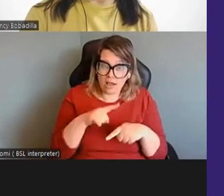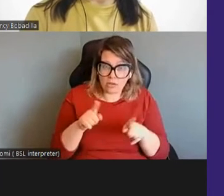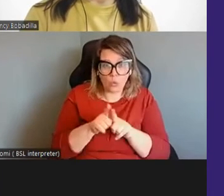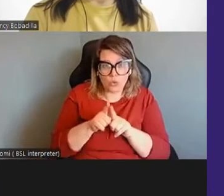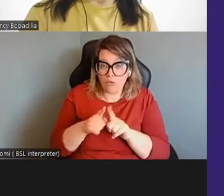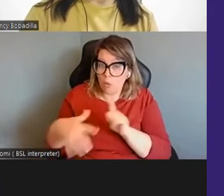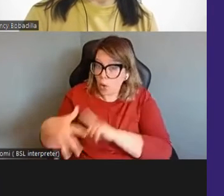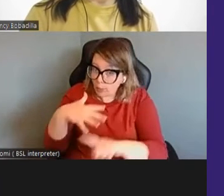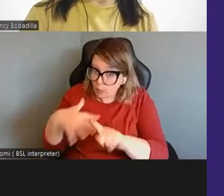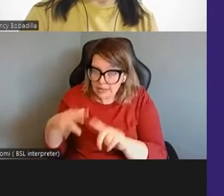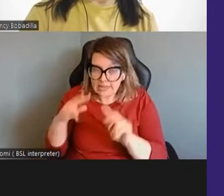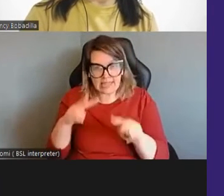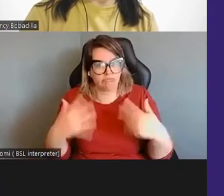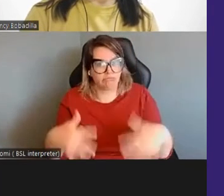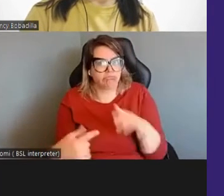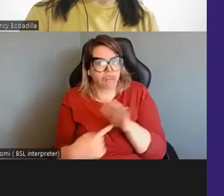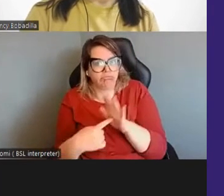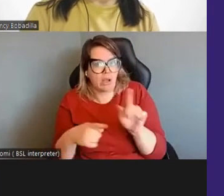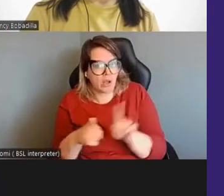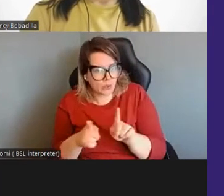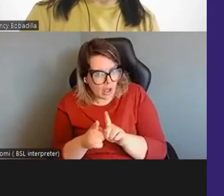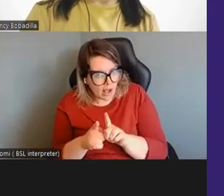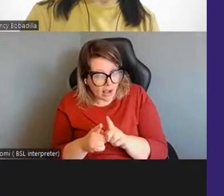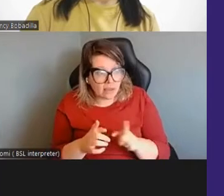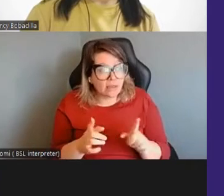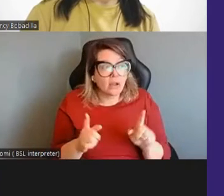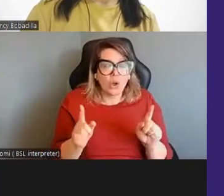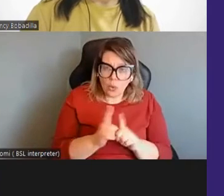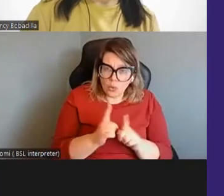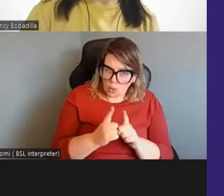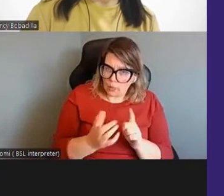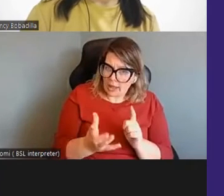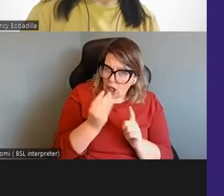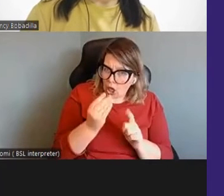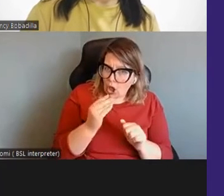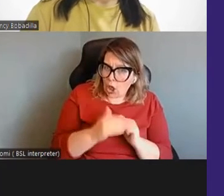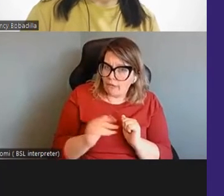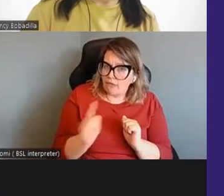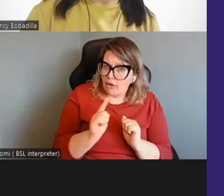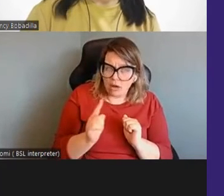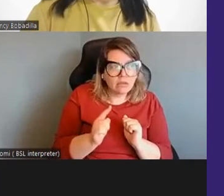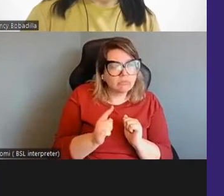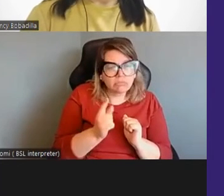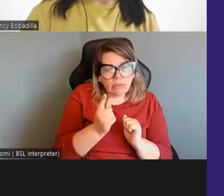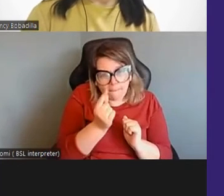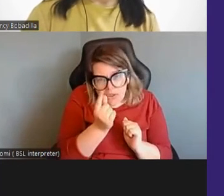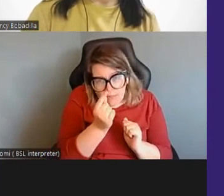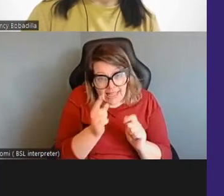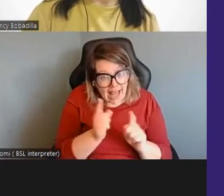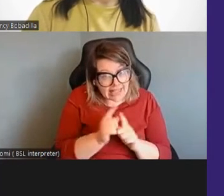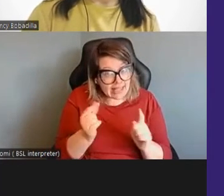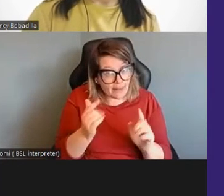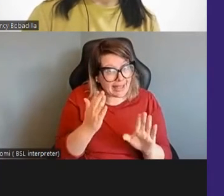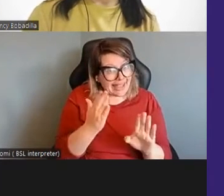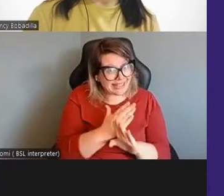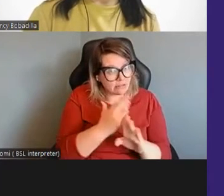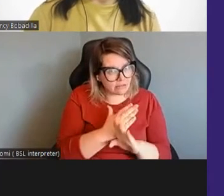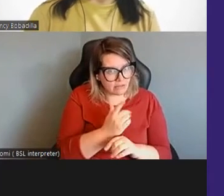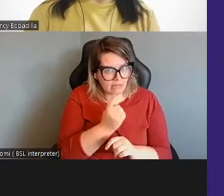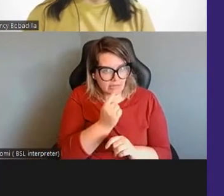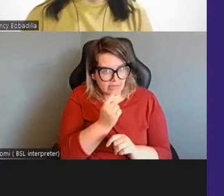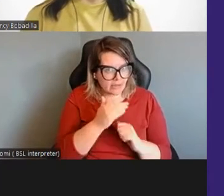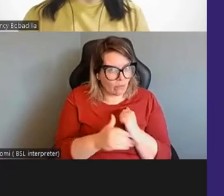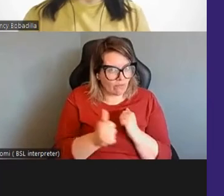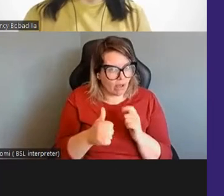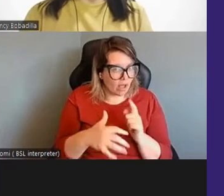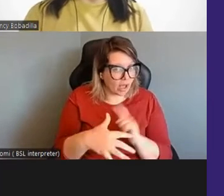community members. And we are also learning more about the possibilities and often hidden potential of our community